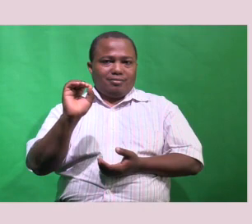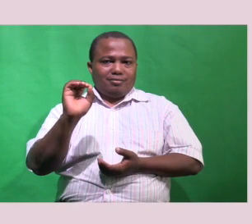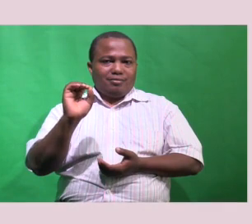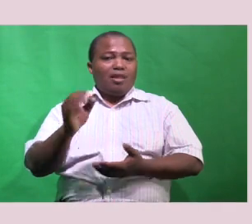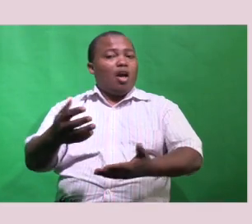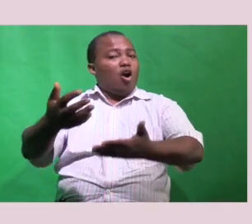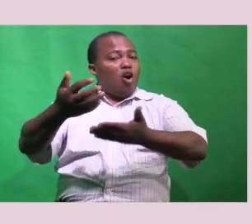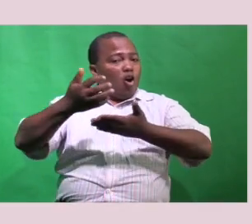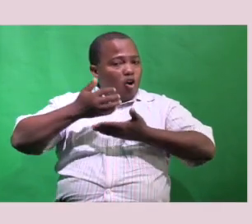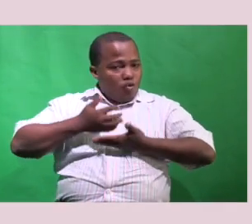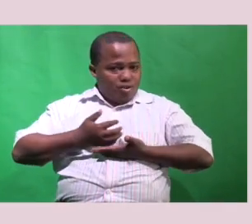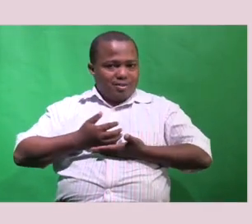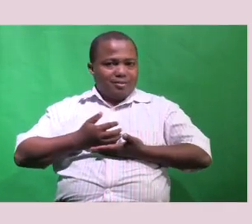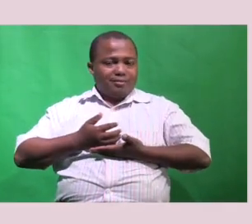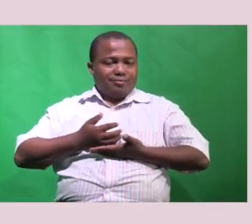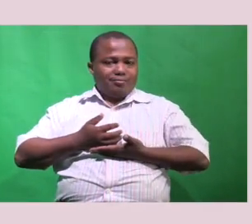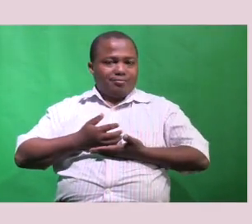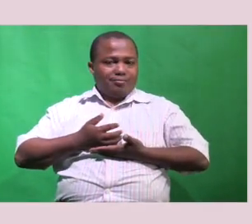owing